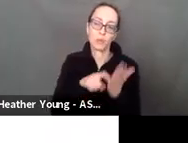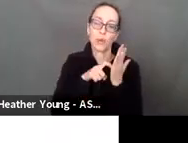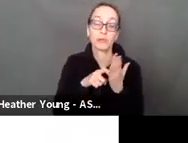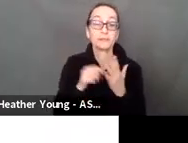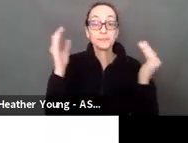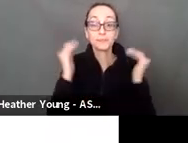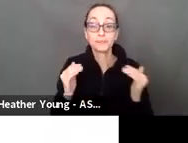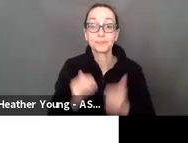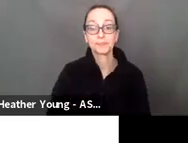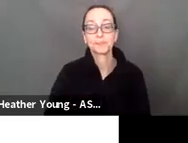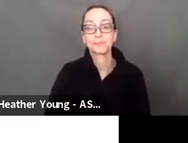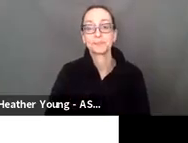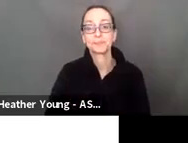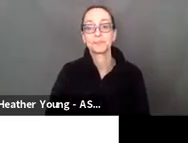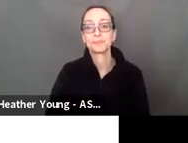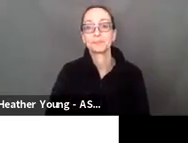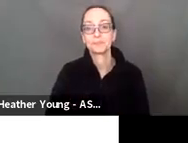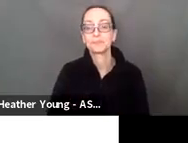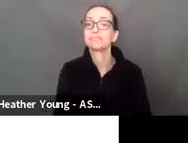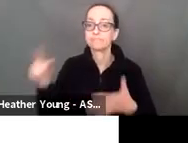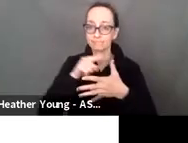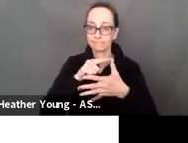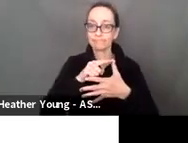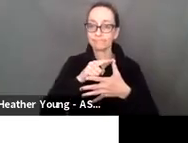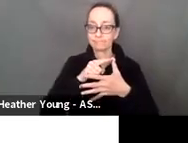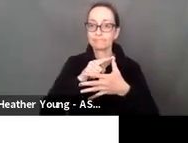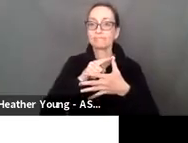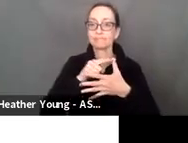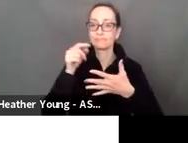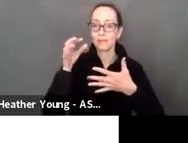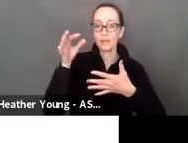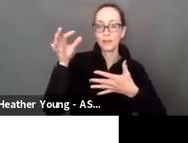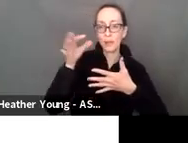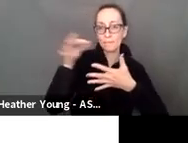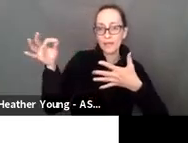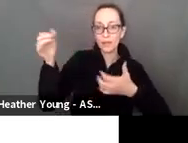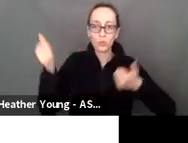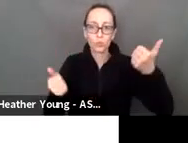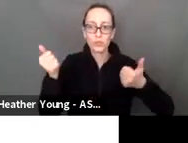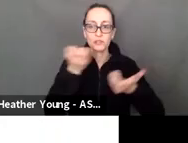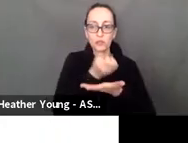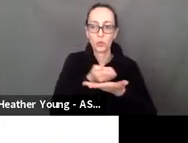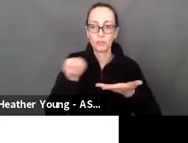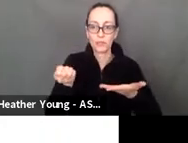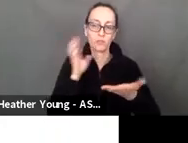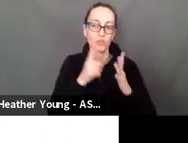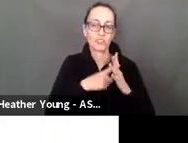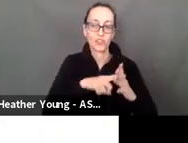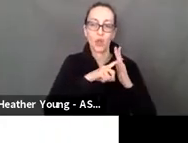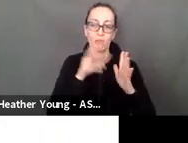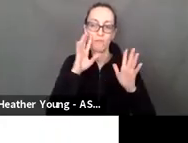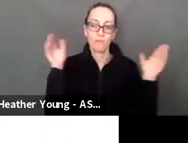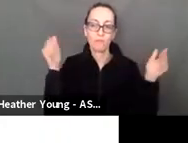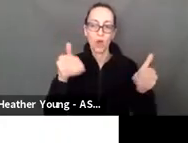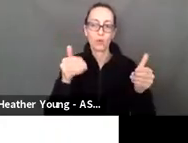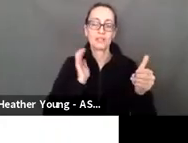All right, so step one, as I mentioned, step one is to choose a product. So that's where we're going to start and what we're going to focus